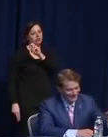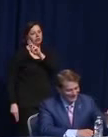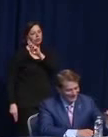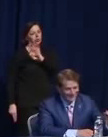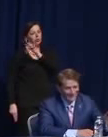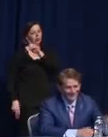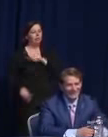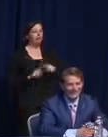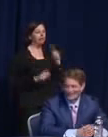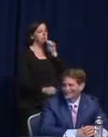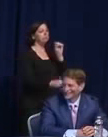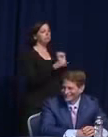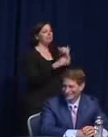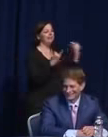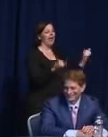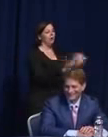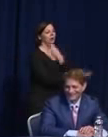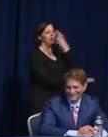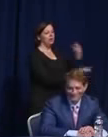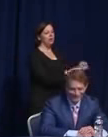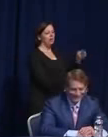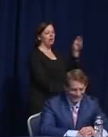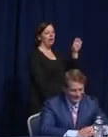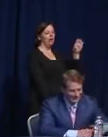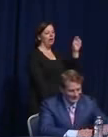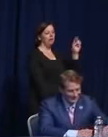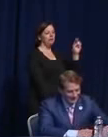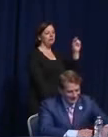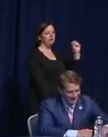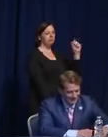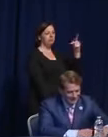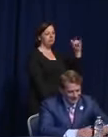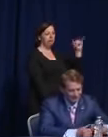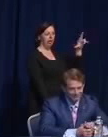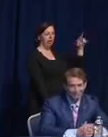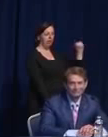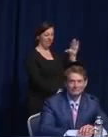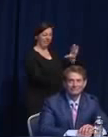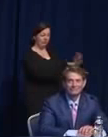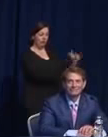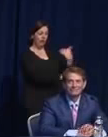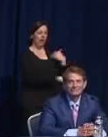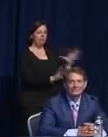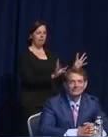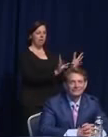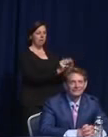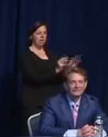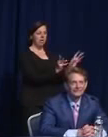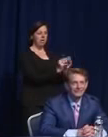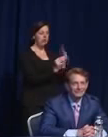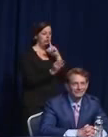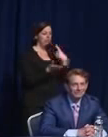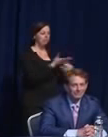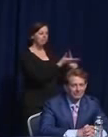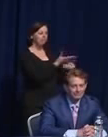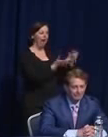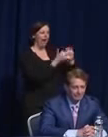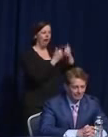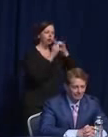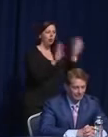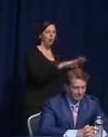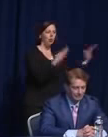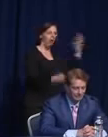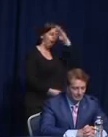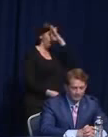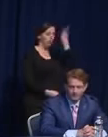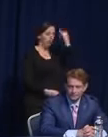meeting this afternoon starting to lay out the particulars of how you reopen a hospital. It's not an easy task.